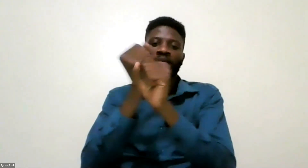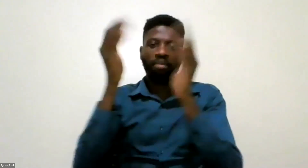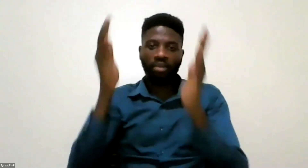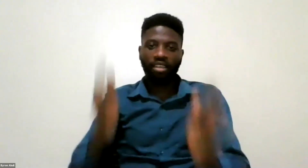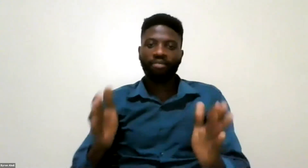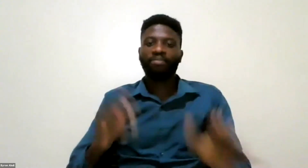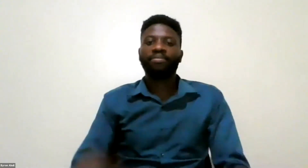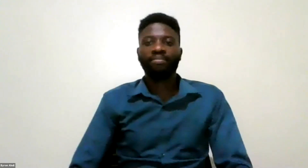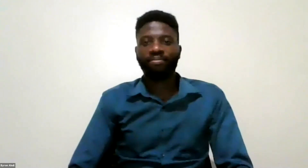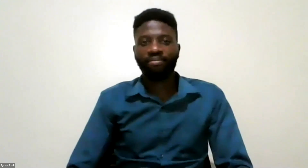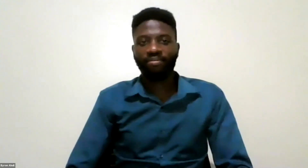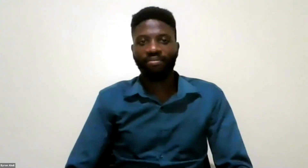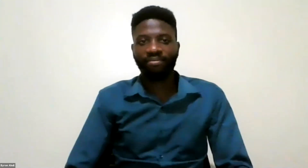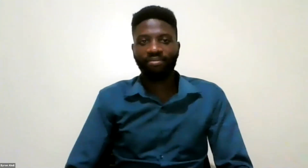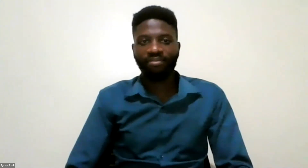Future. Maker.